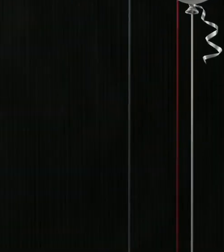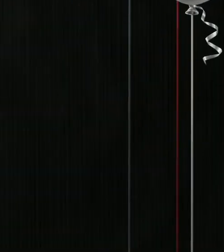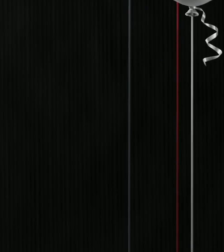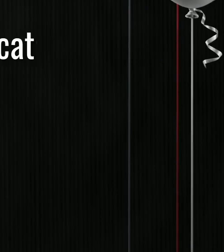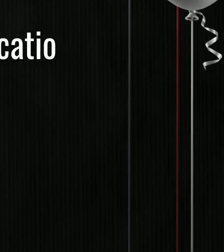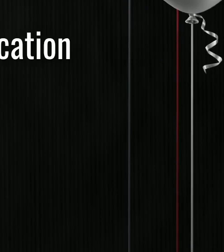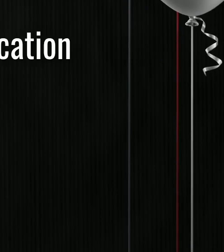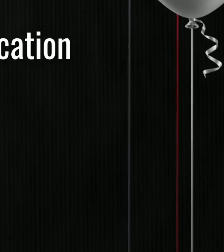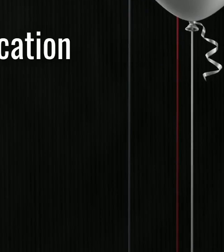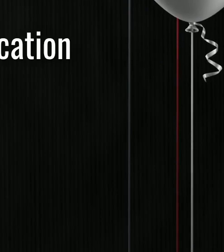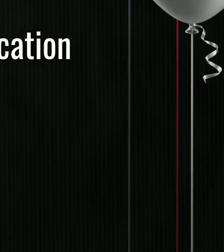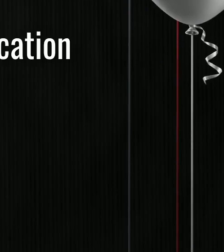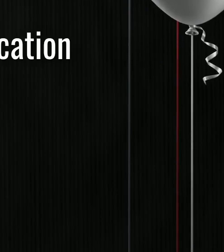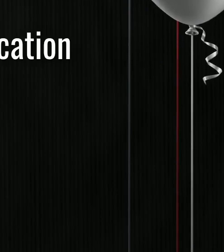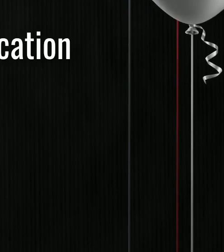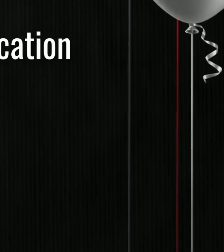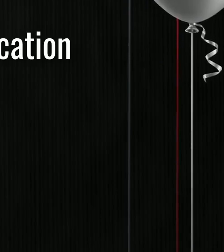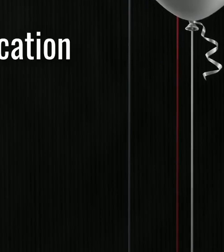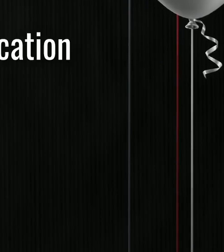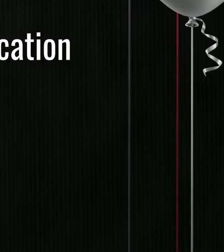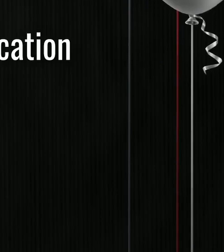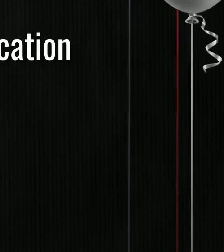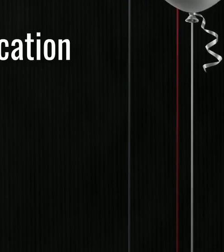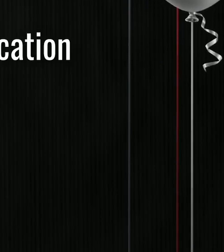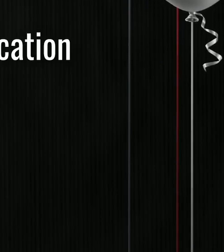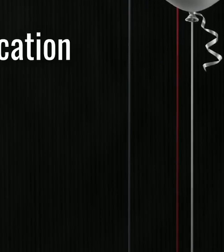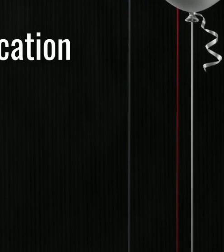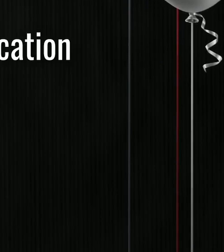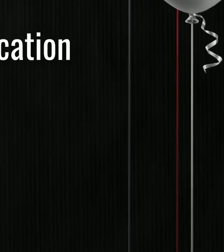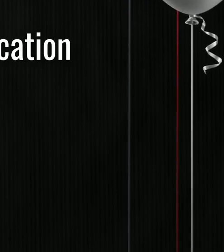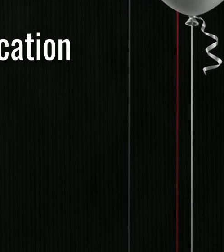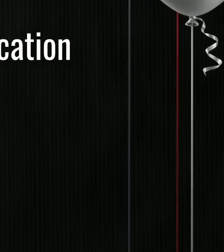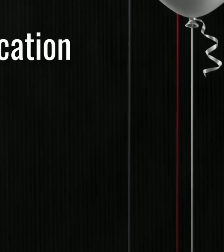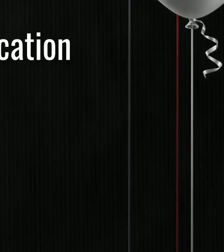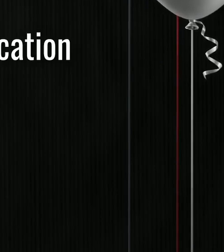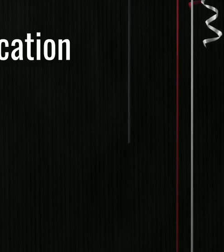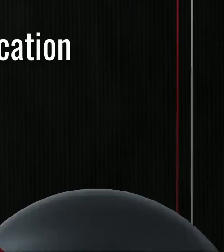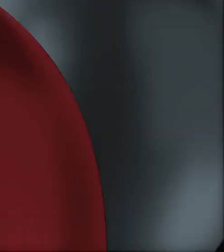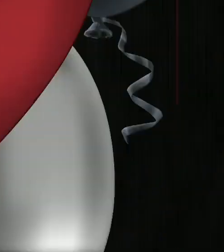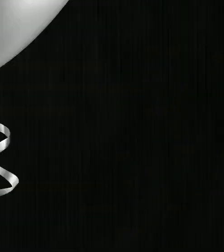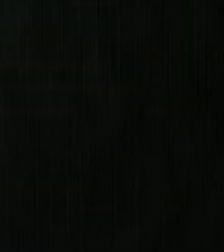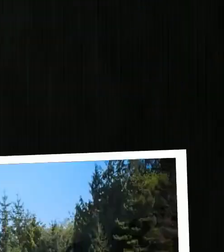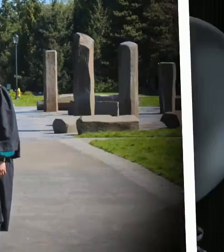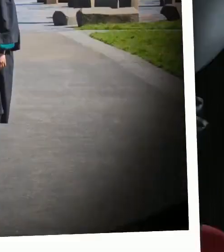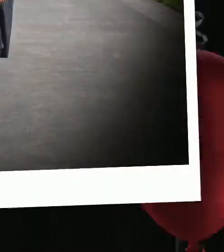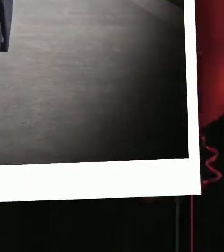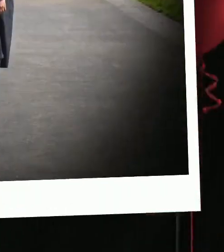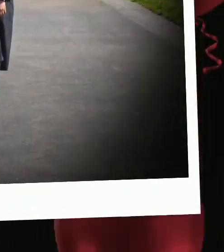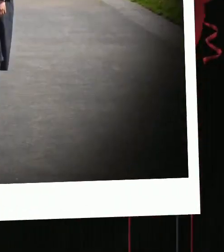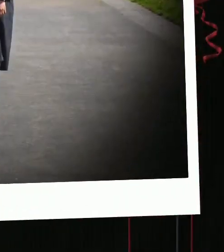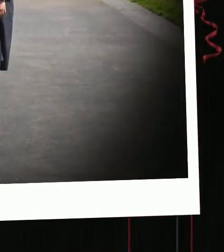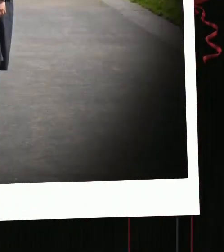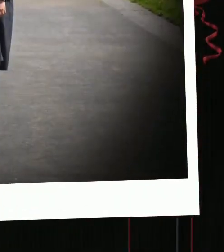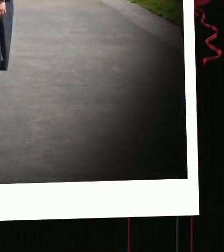Brittany Nugent, Bachelors of Arts in Strategic Communication.